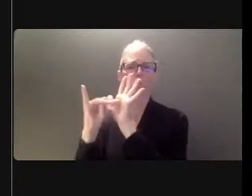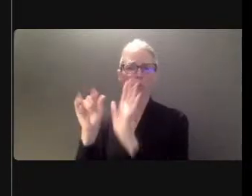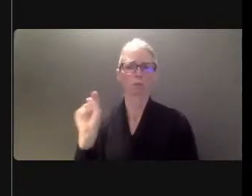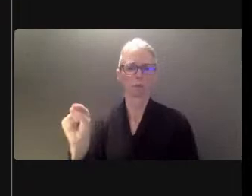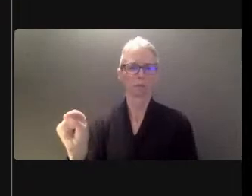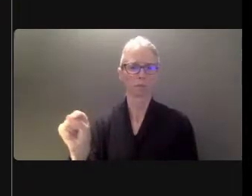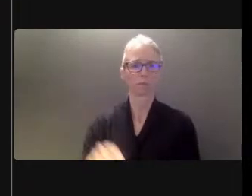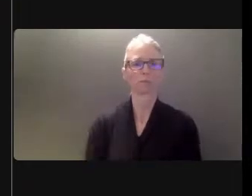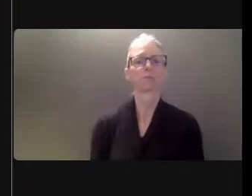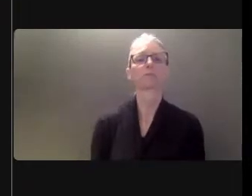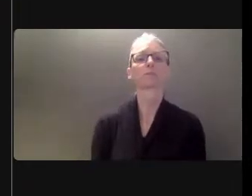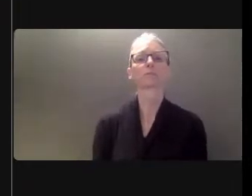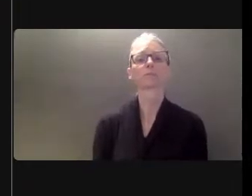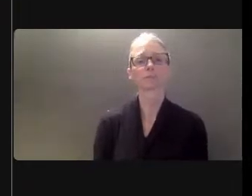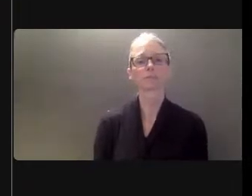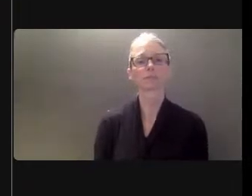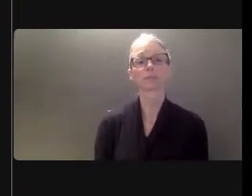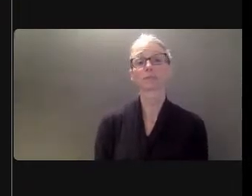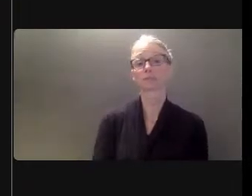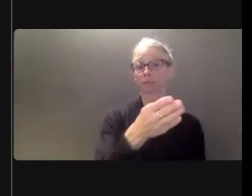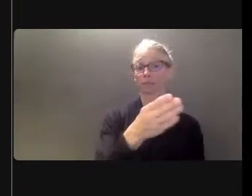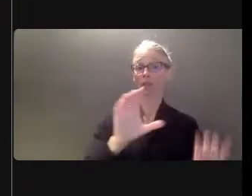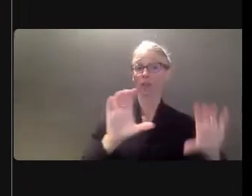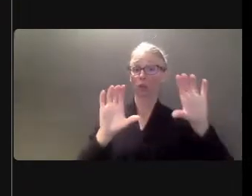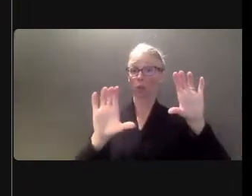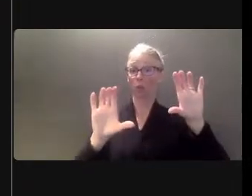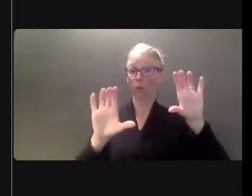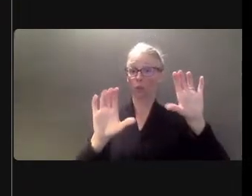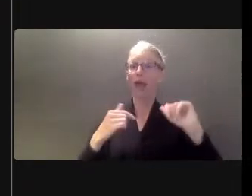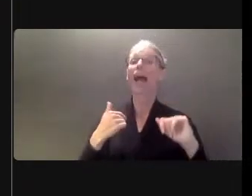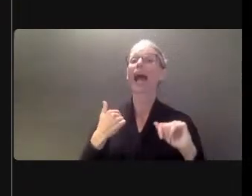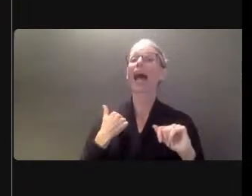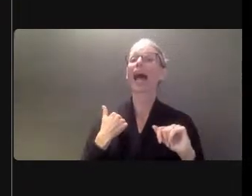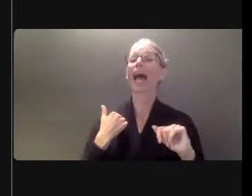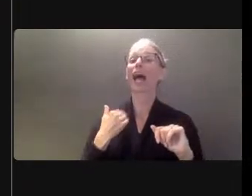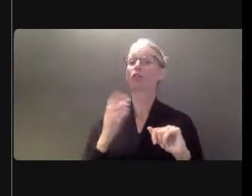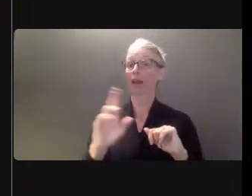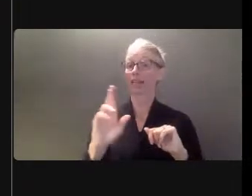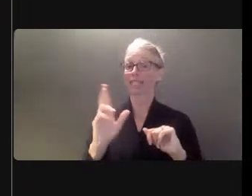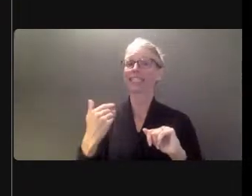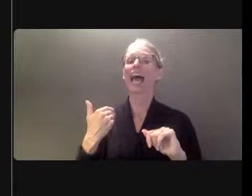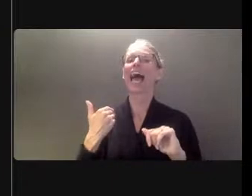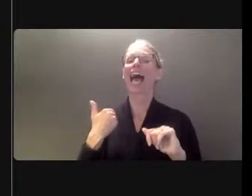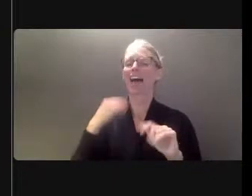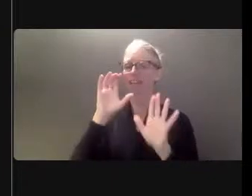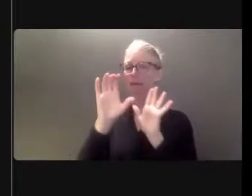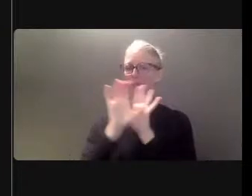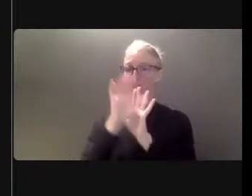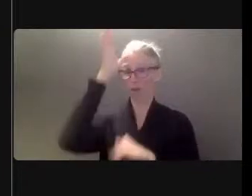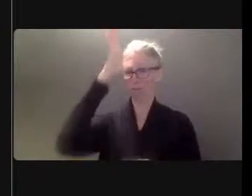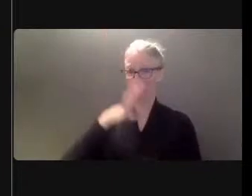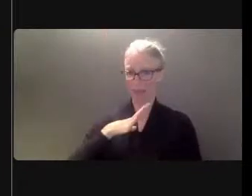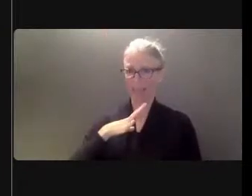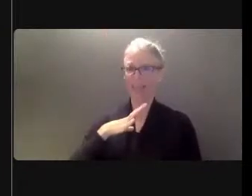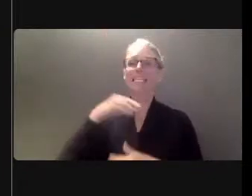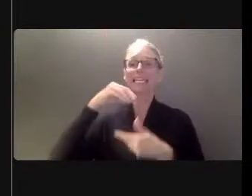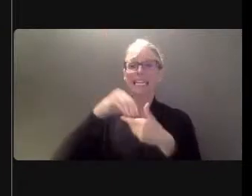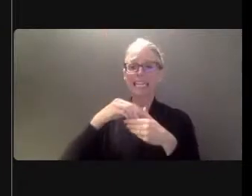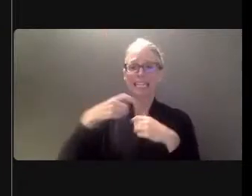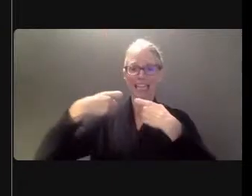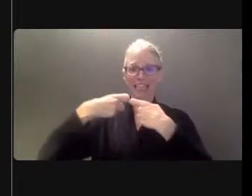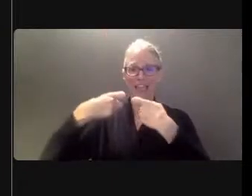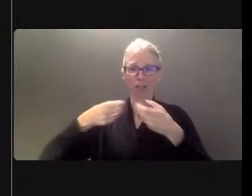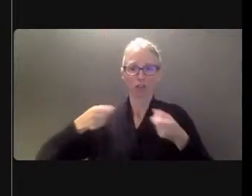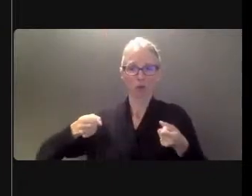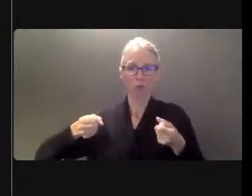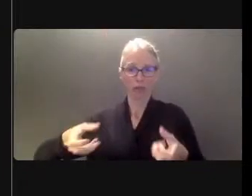To orient you to the slide, we have an image on the right-hand side of the screen with a gentleman in an electric wheelchair in a forest. So